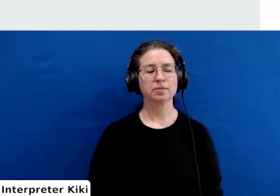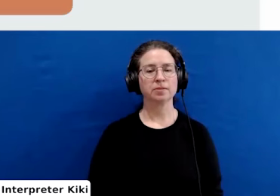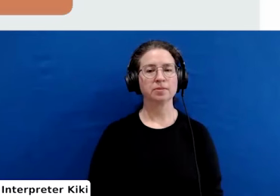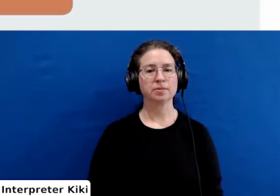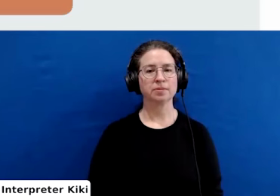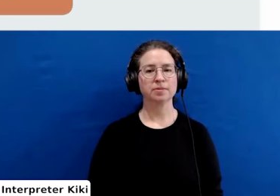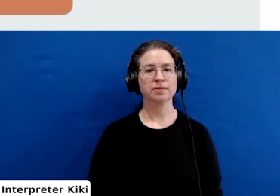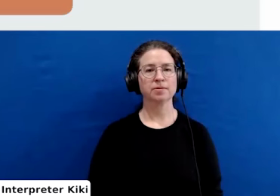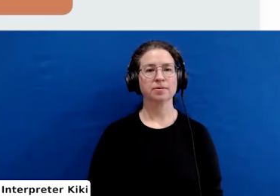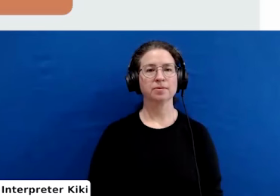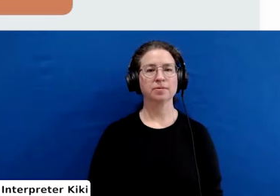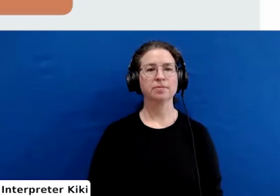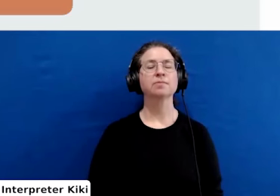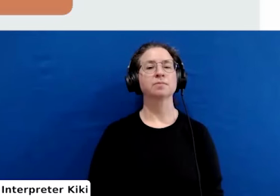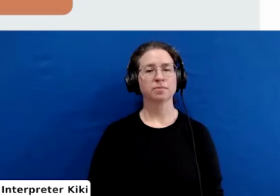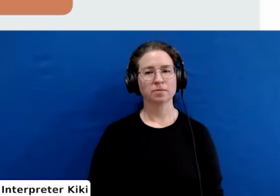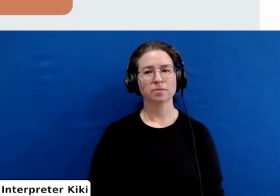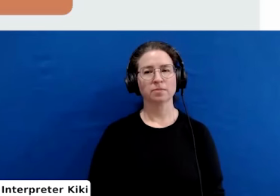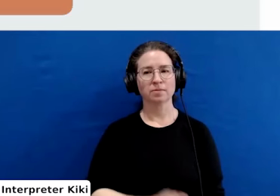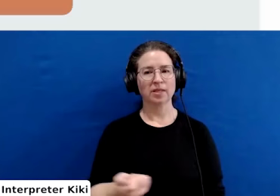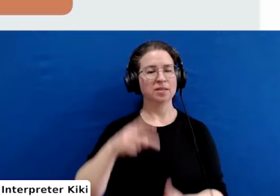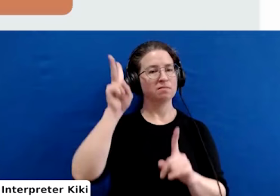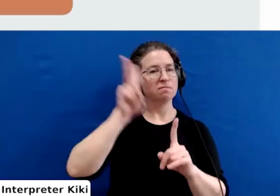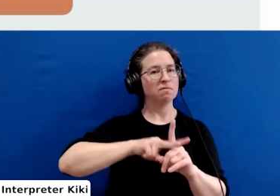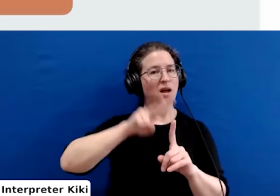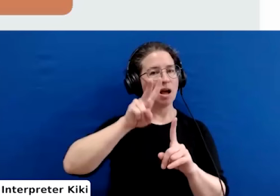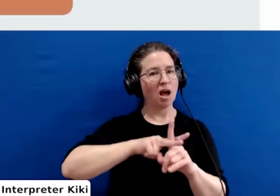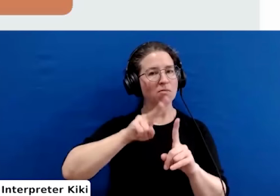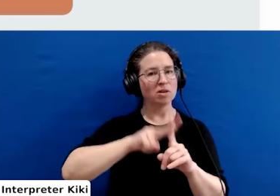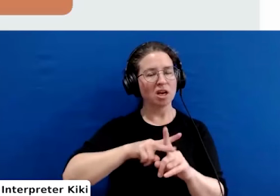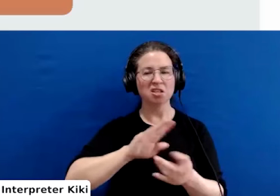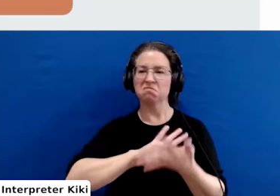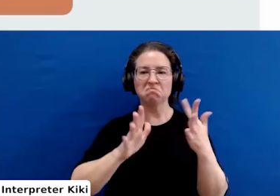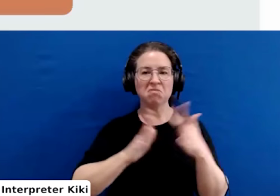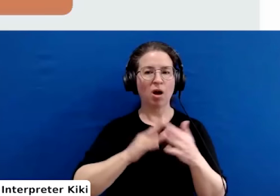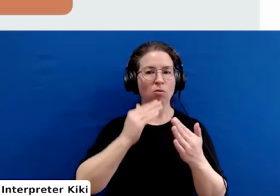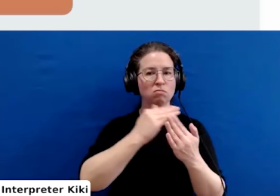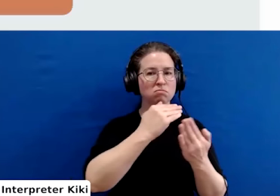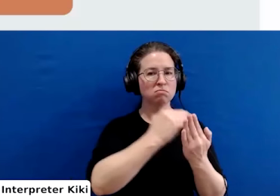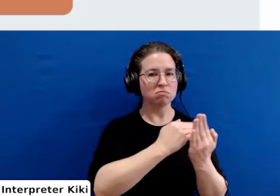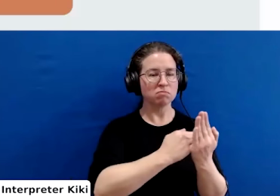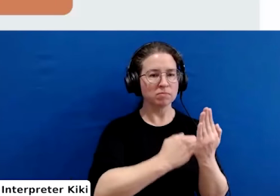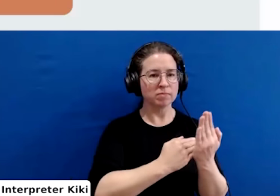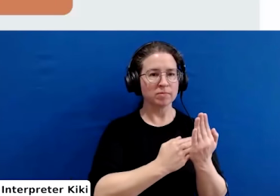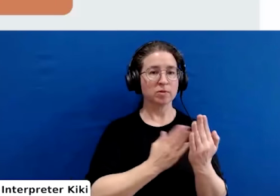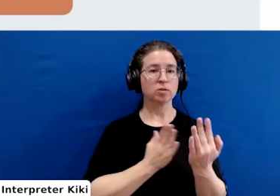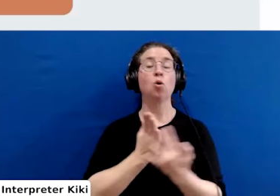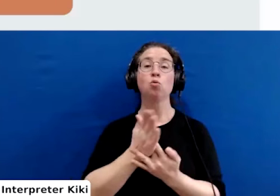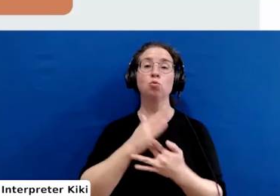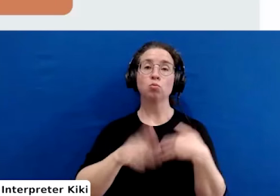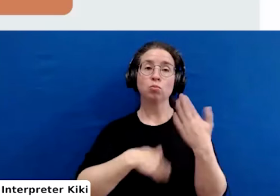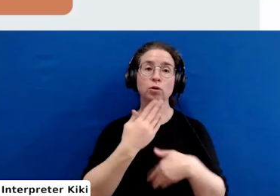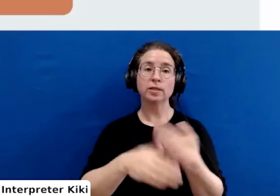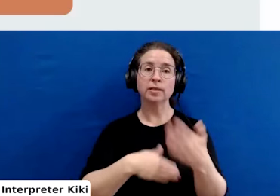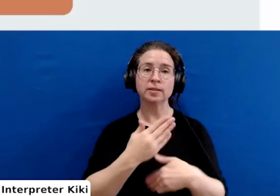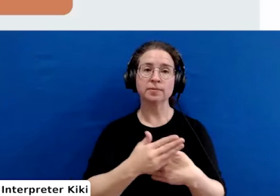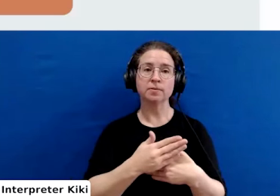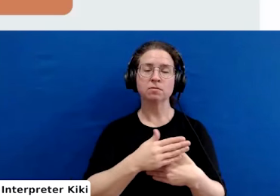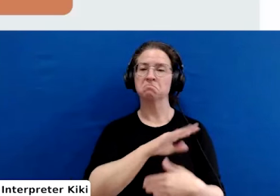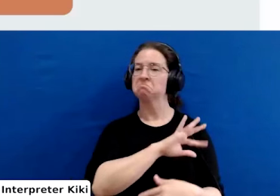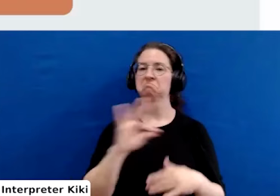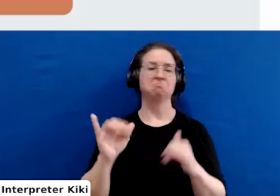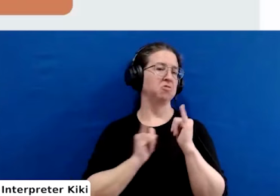We'll move over to a bit of application logistics. So as part of the Elevate application process, no